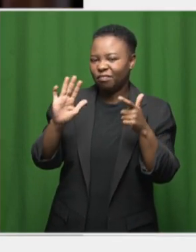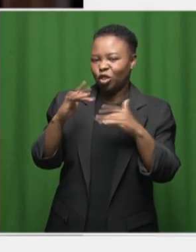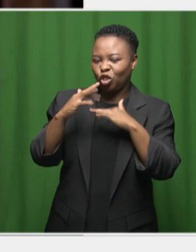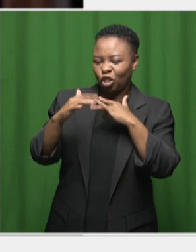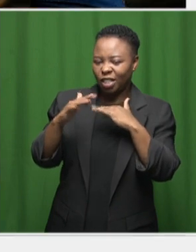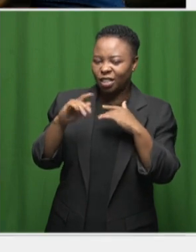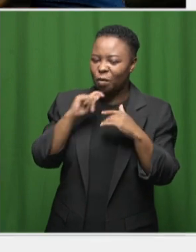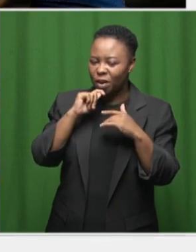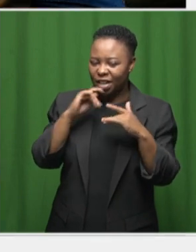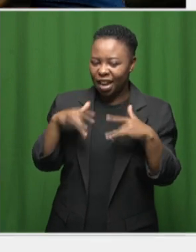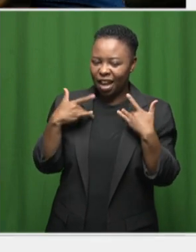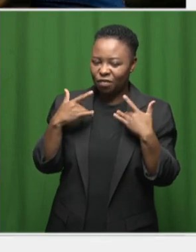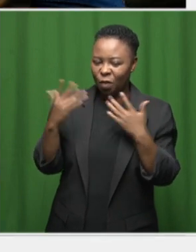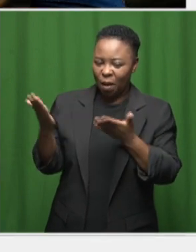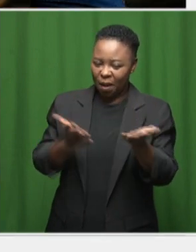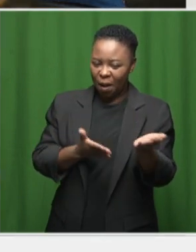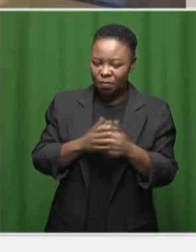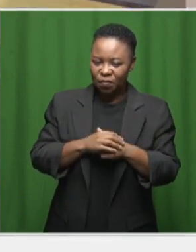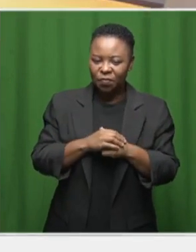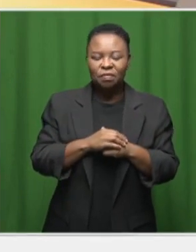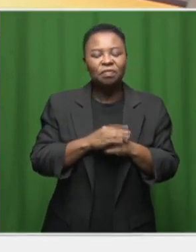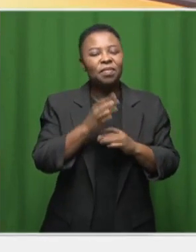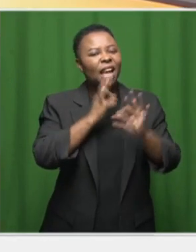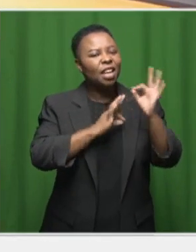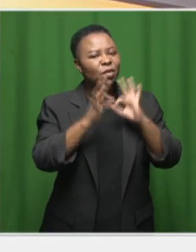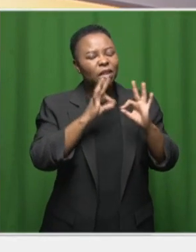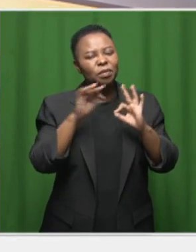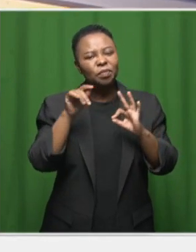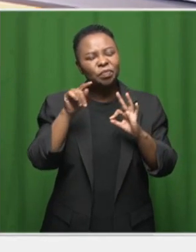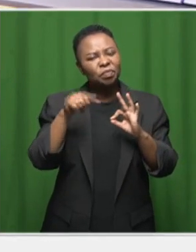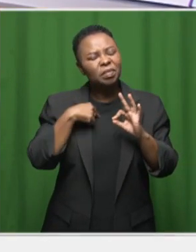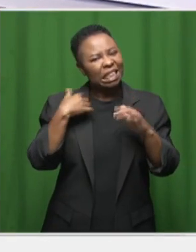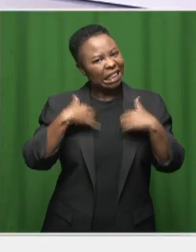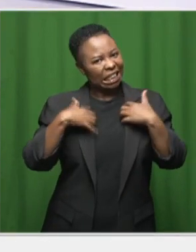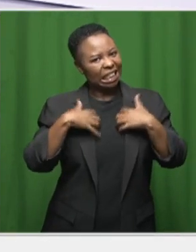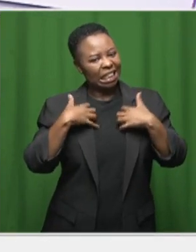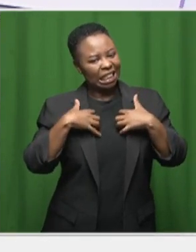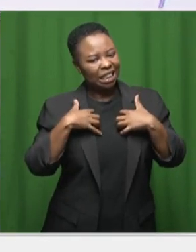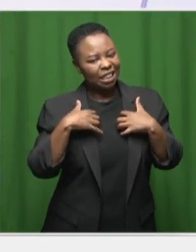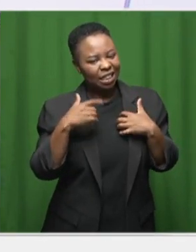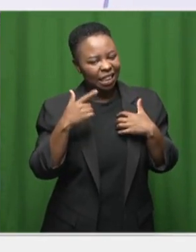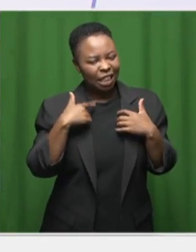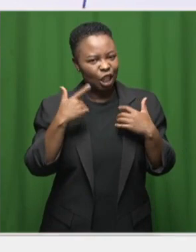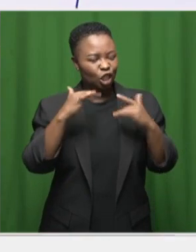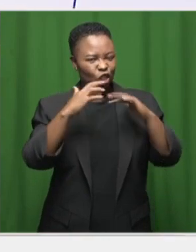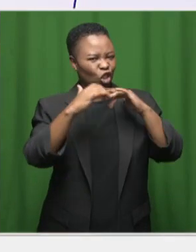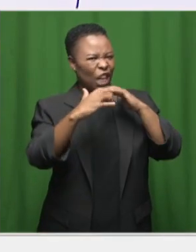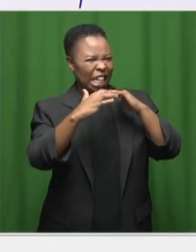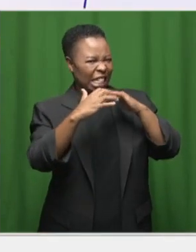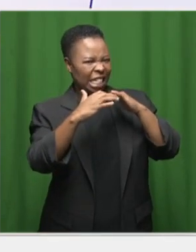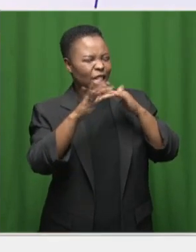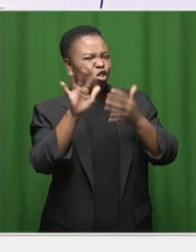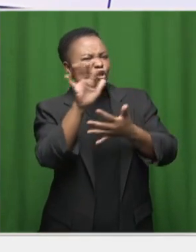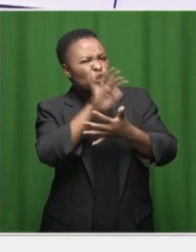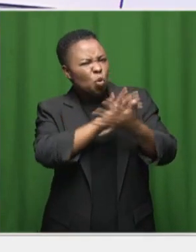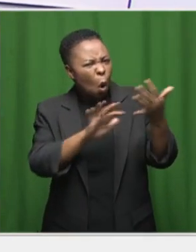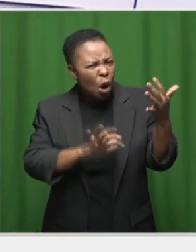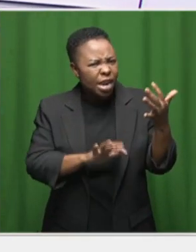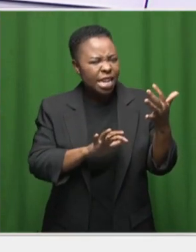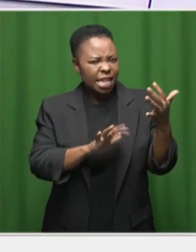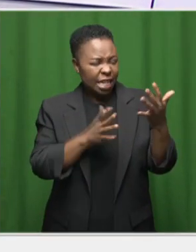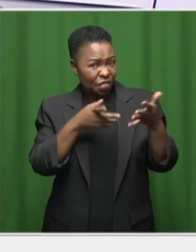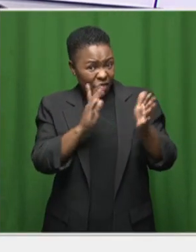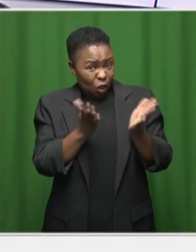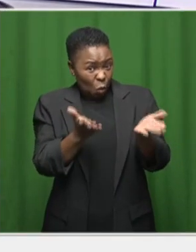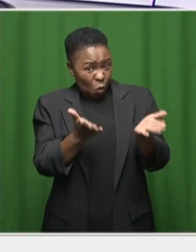Live. Yeah. I mean, talk to us about Jazz Land. I'm excited purely because I don't think we've ever seen jazz, the story of jazz told in this